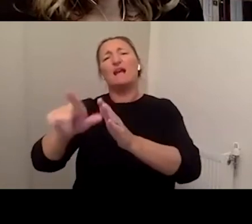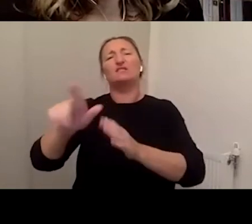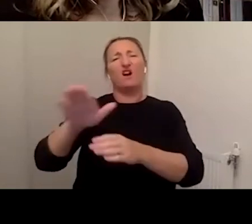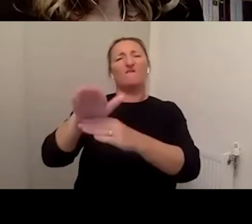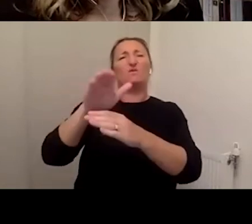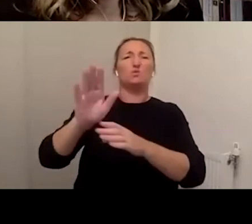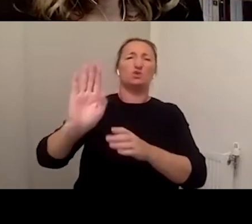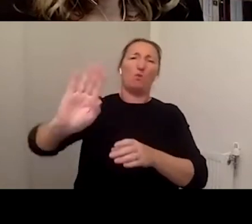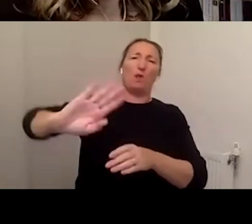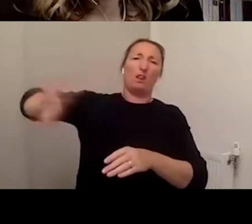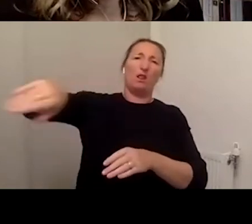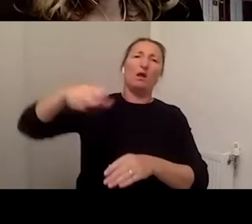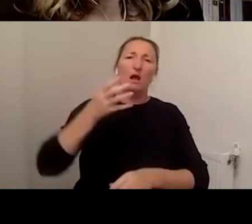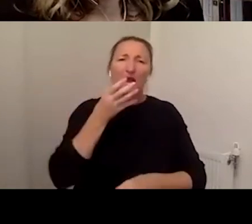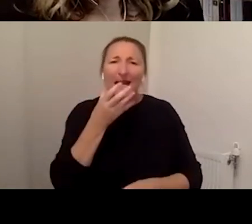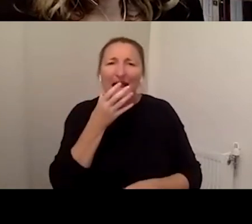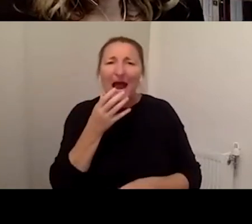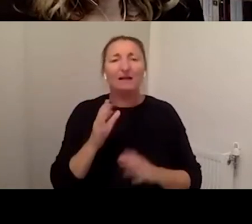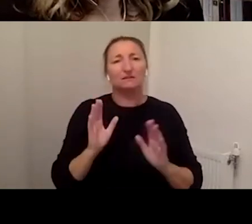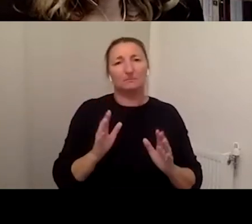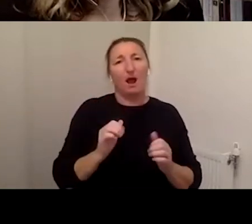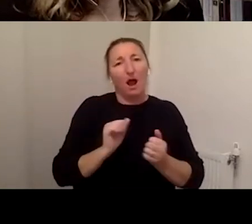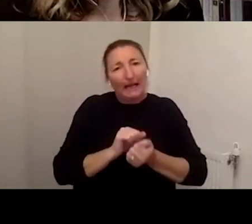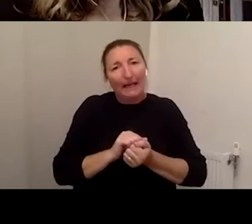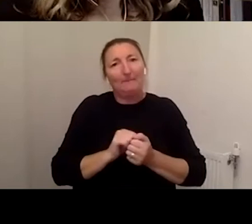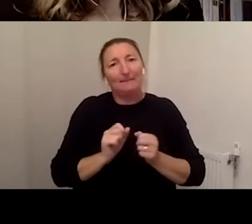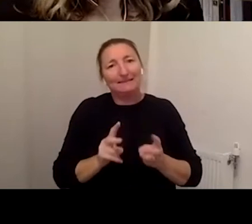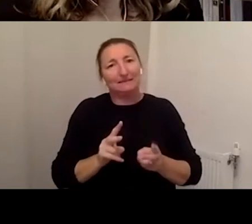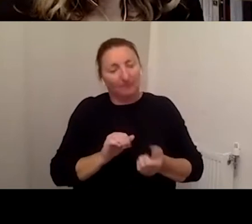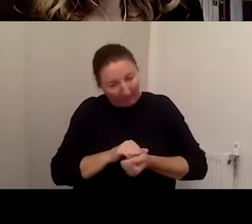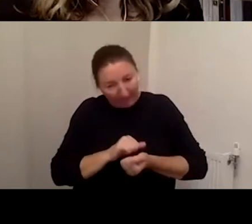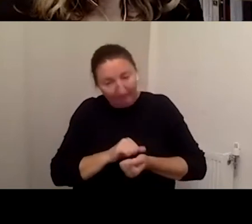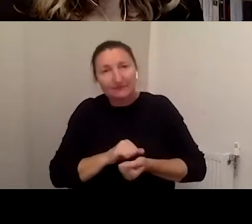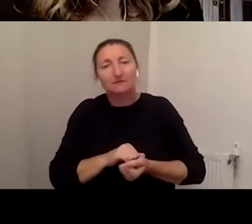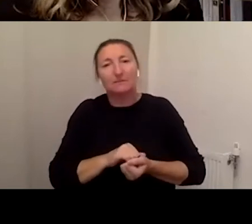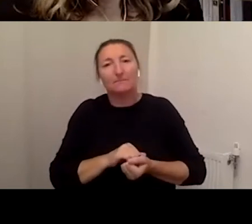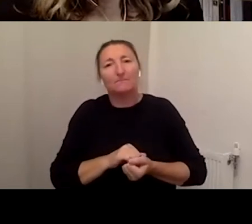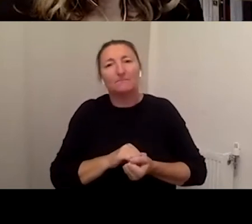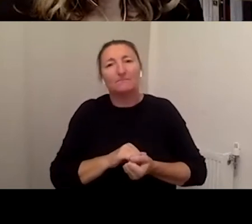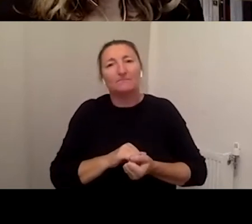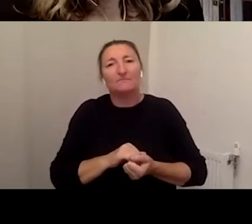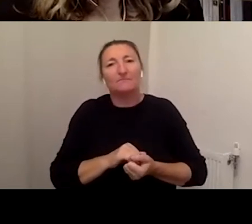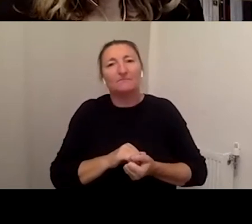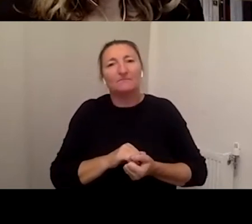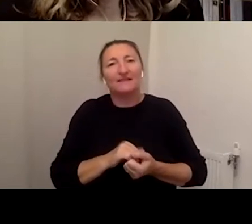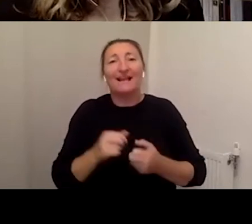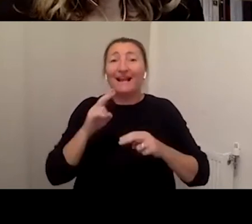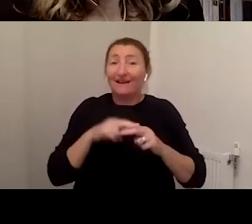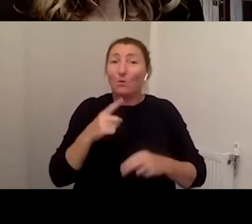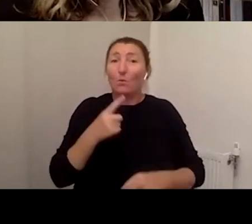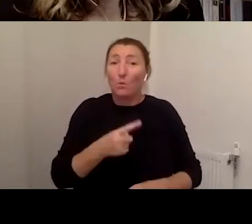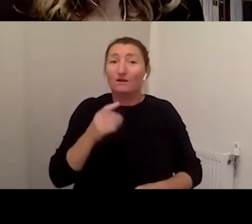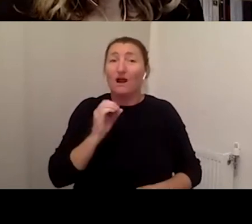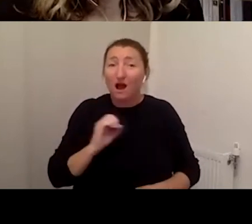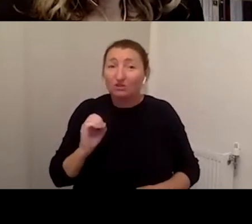green hydrogen, but keeping the system as it is. But if you want to go to 100% renewables without natural gas,